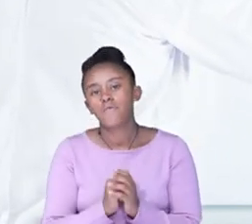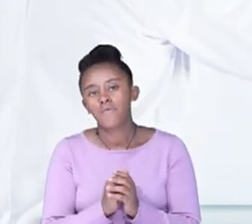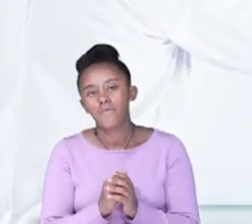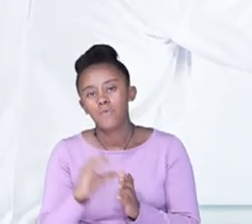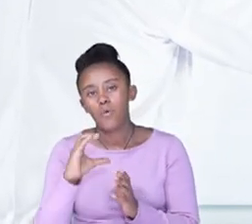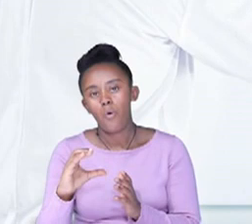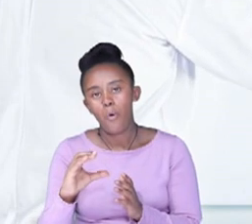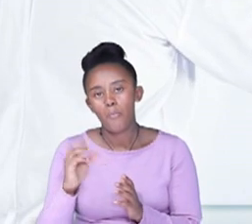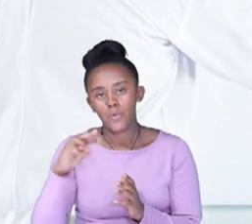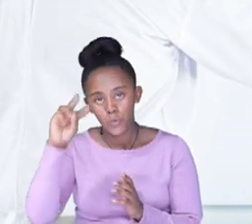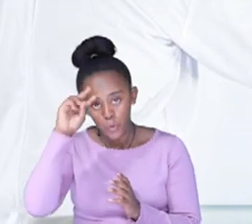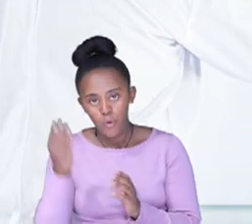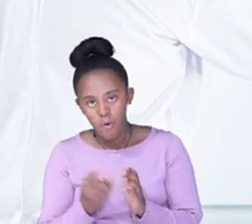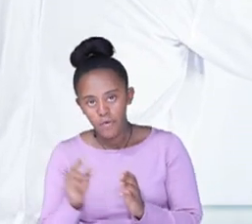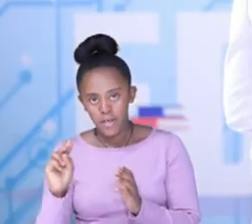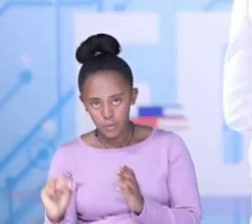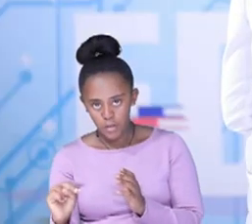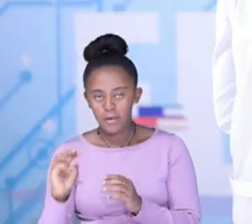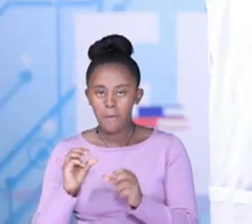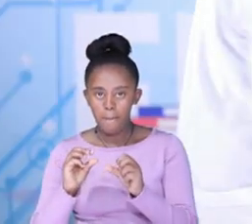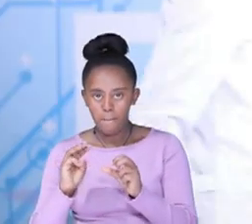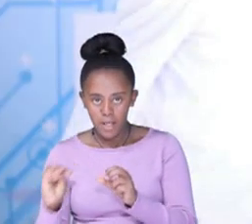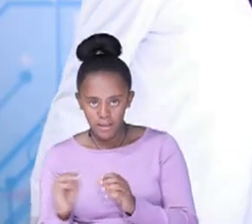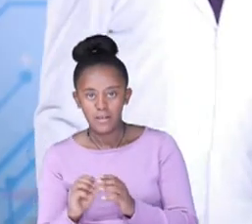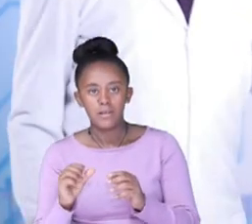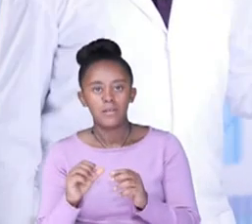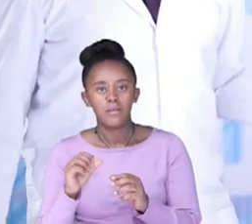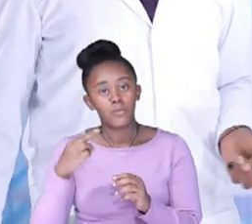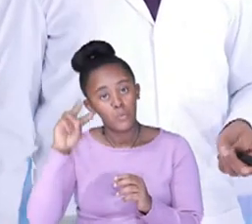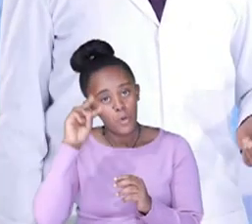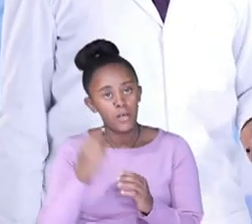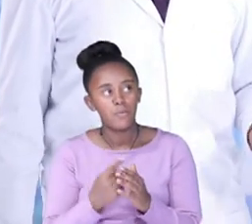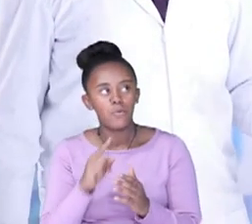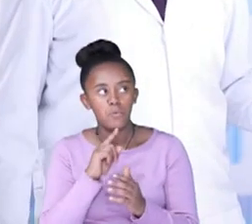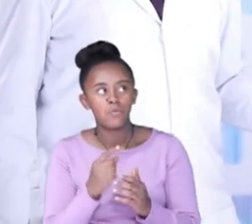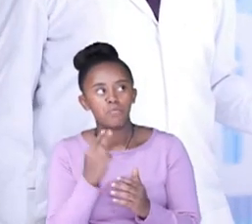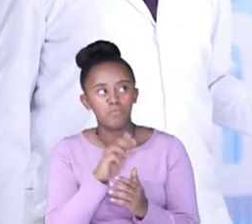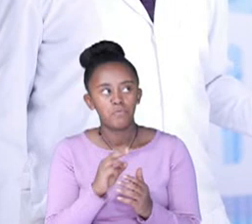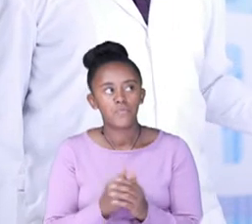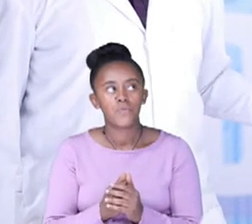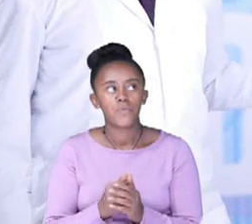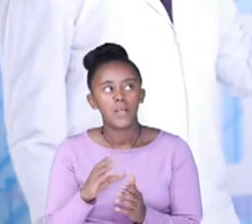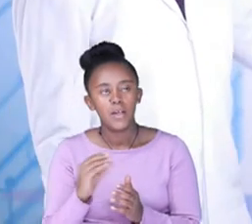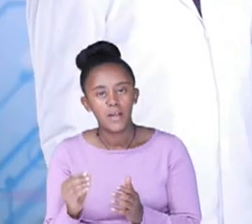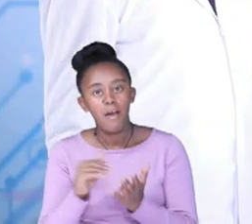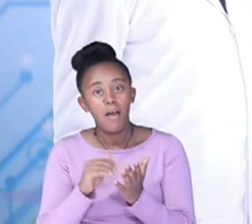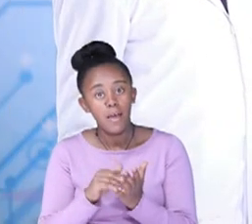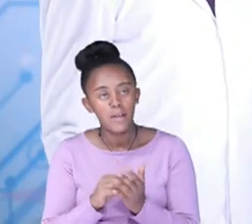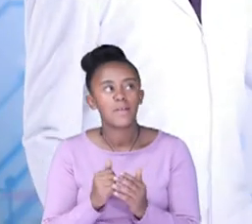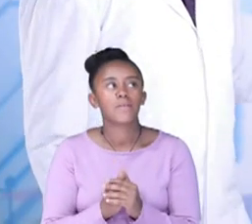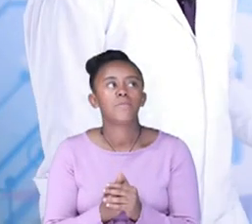Coulomb squared over Newton meter square. We have such a statement. And again here,